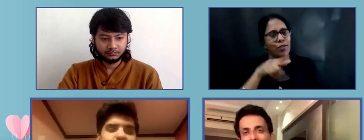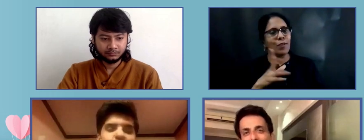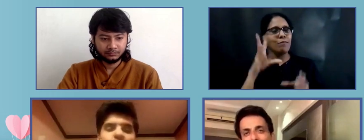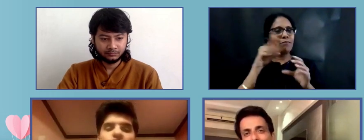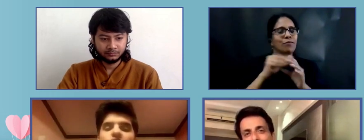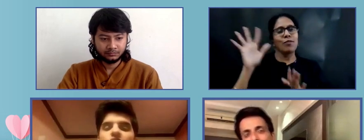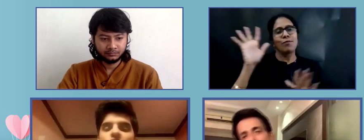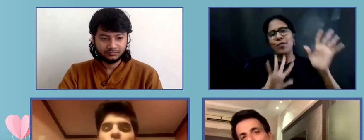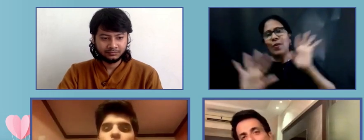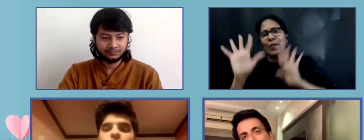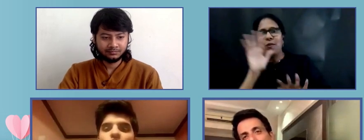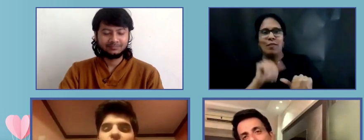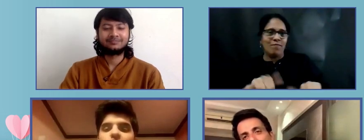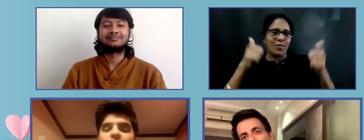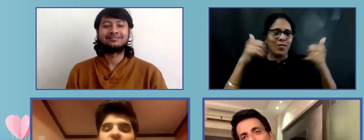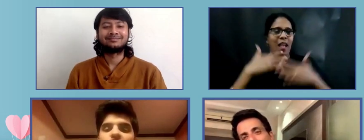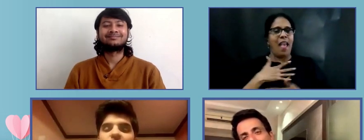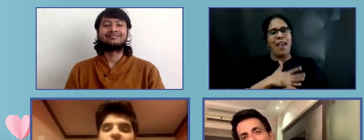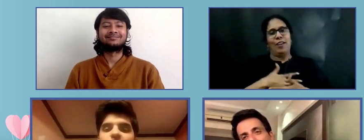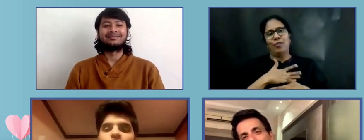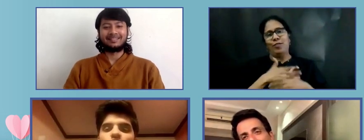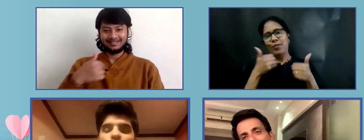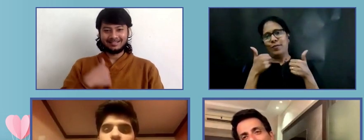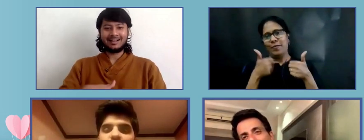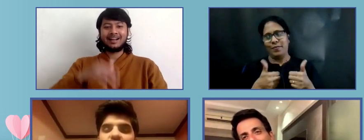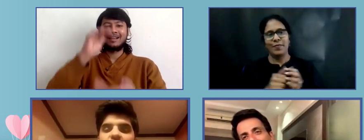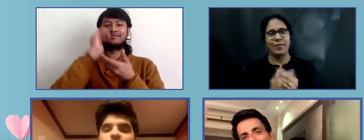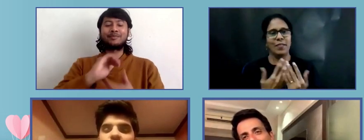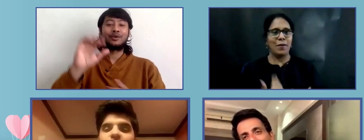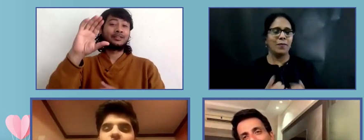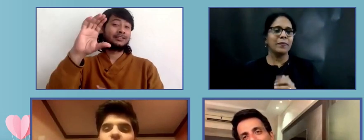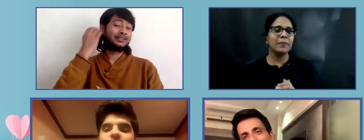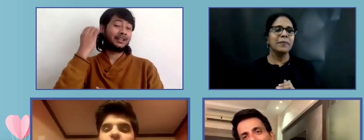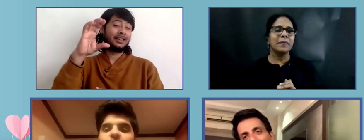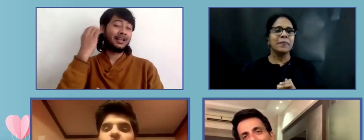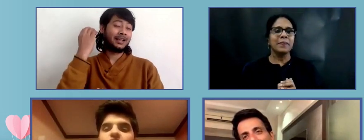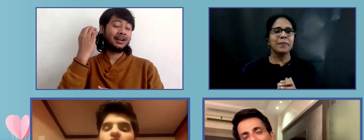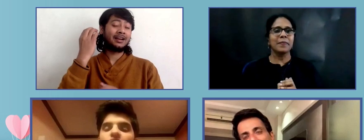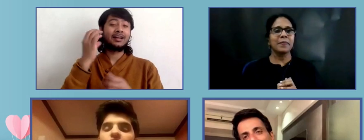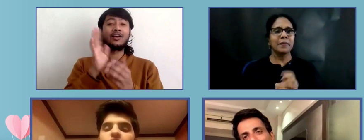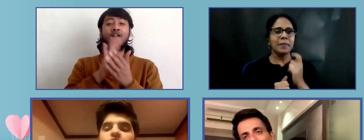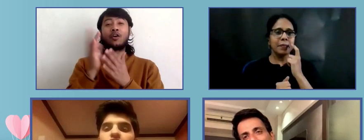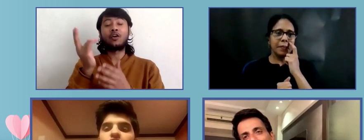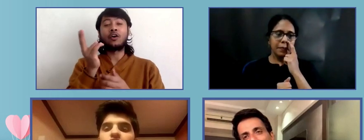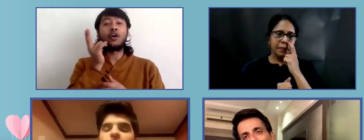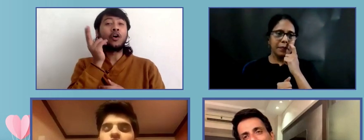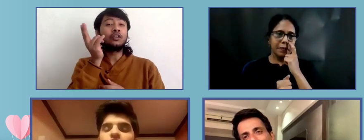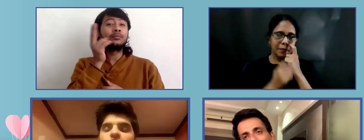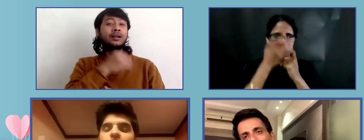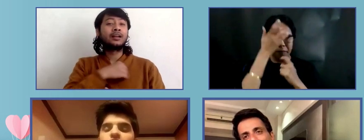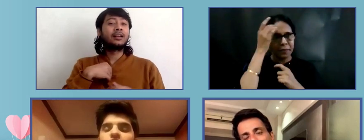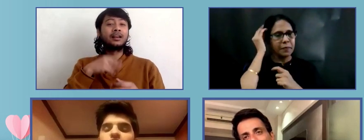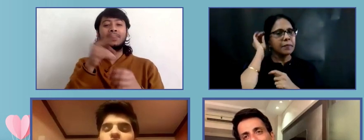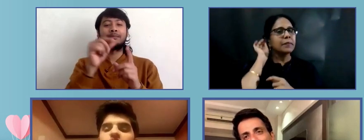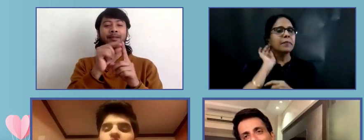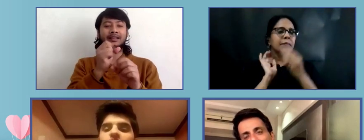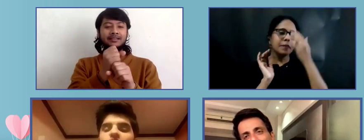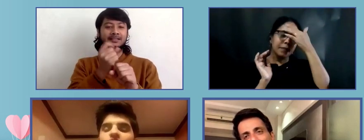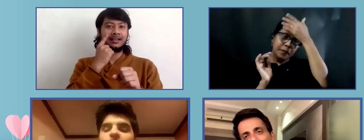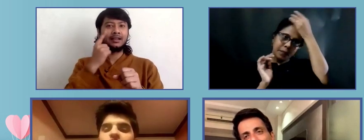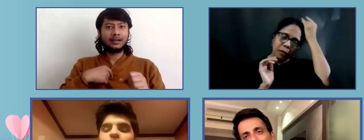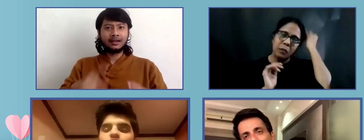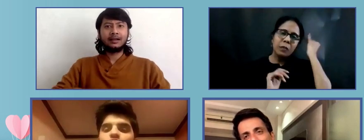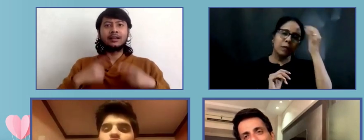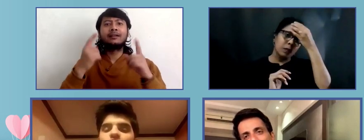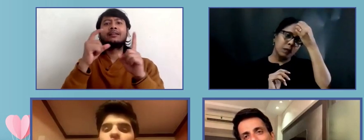space. I was born at PGI Hospital in Chandigarh. I live in New Delhi. And when I